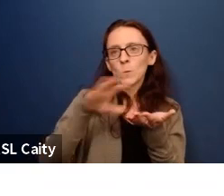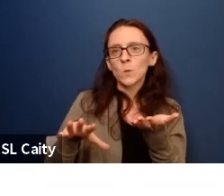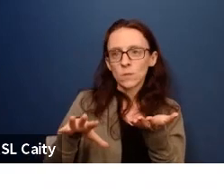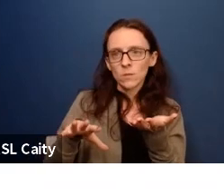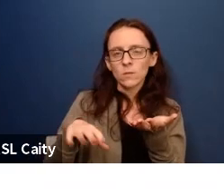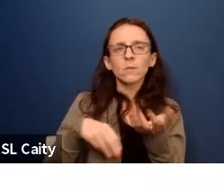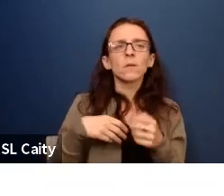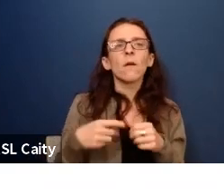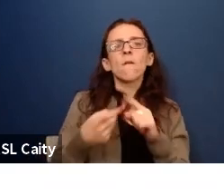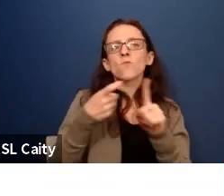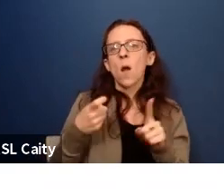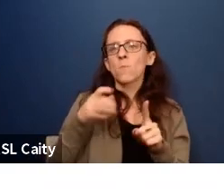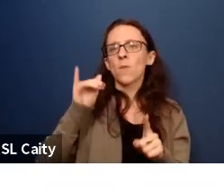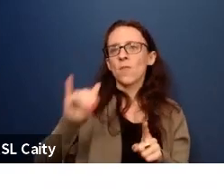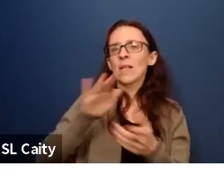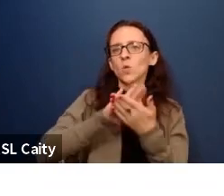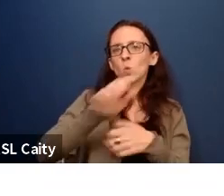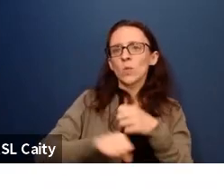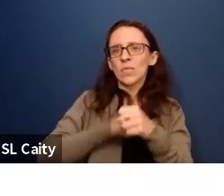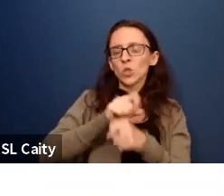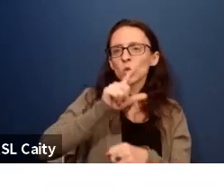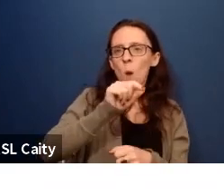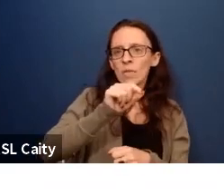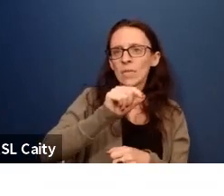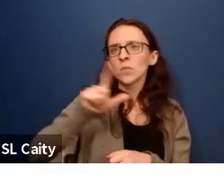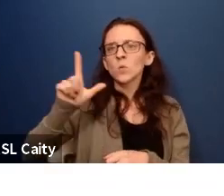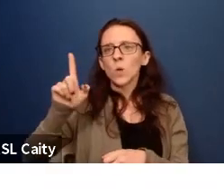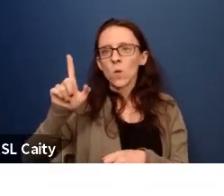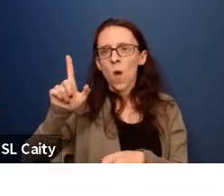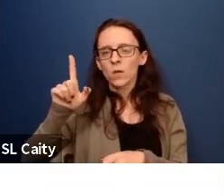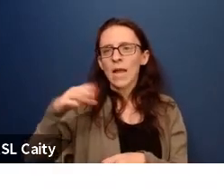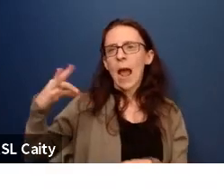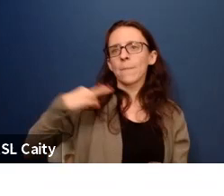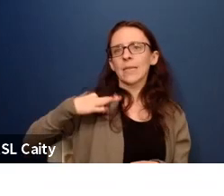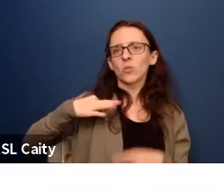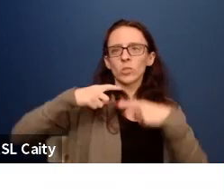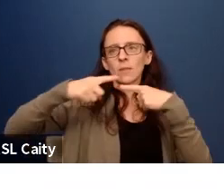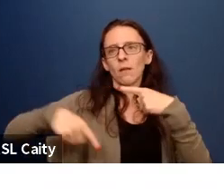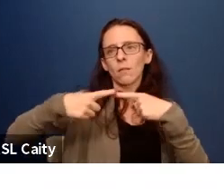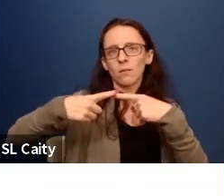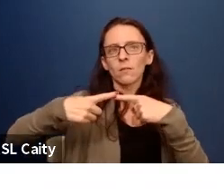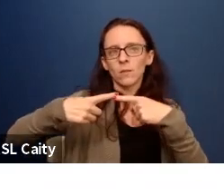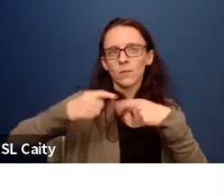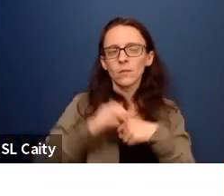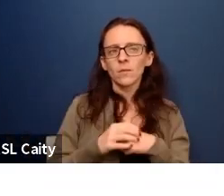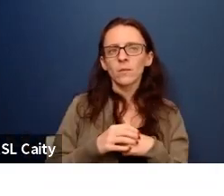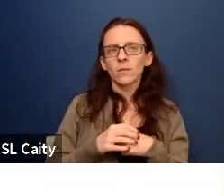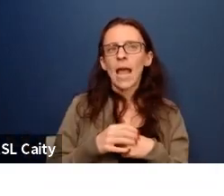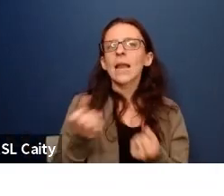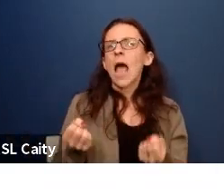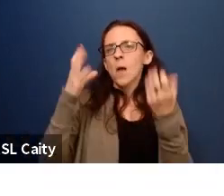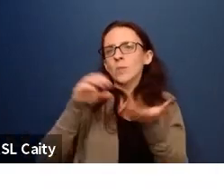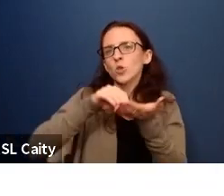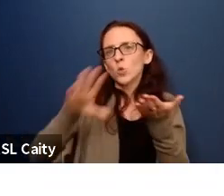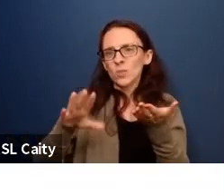from the 2021 application cycle and how many students lived in each tier.